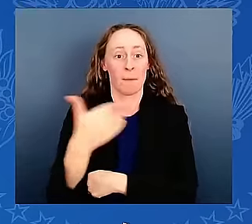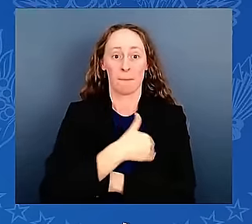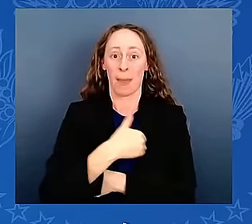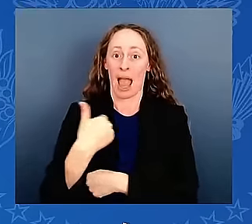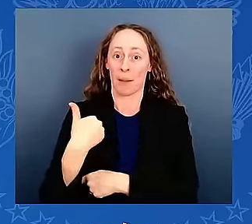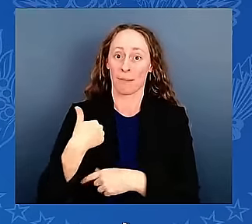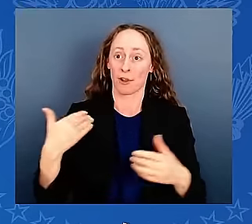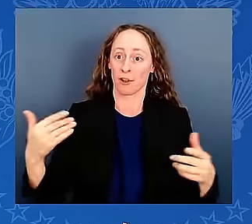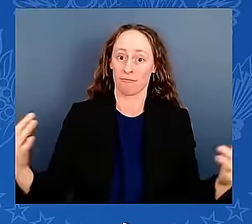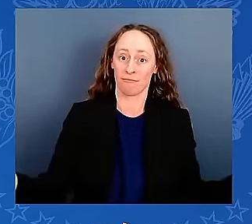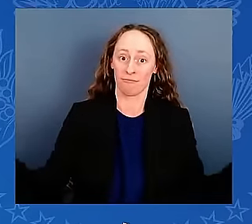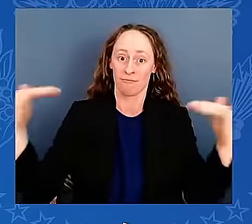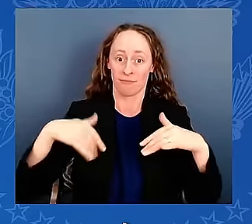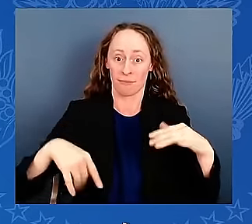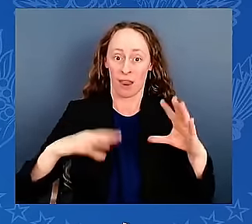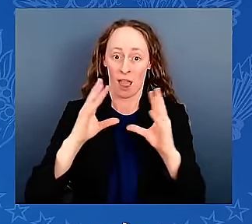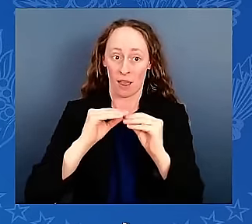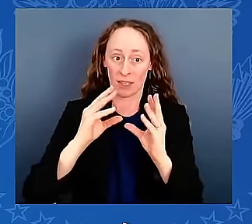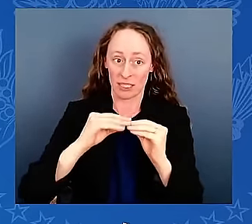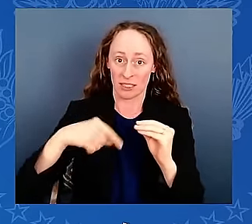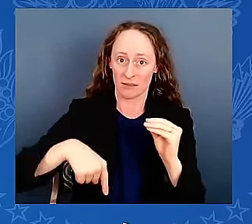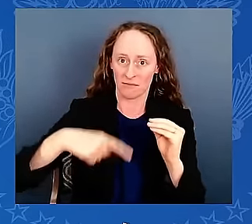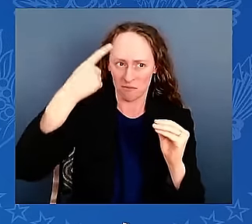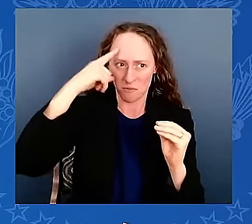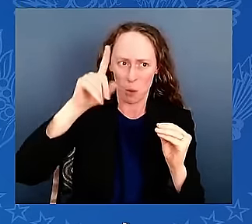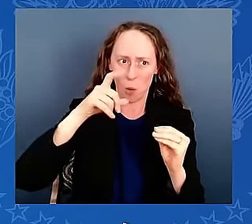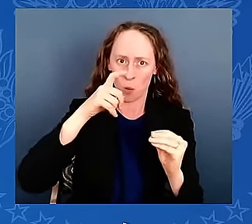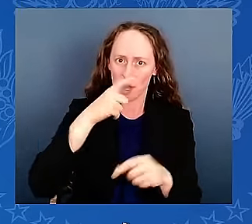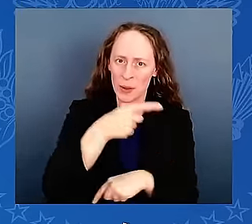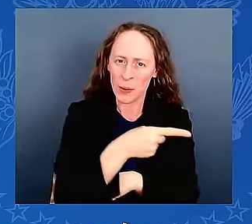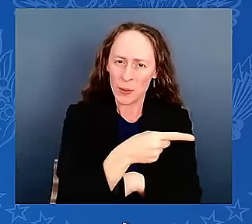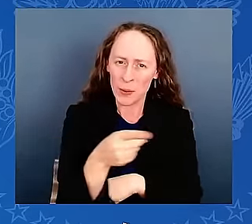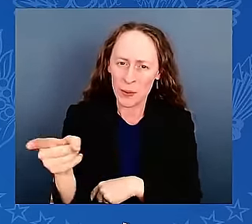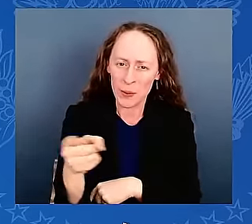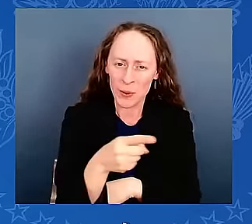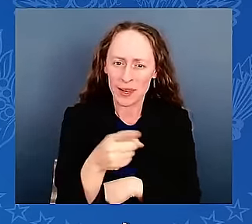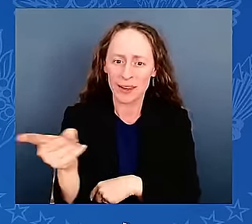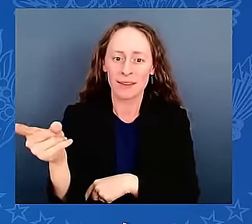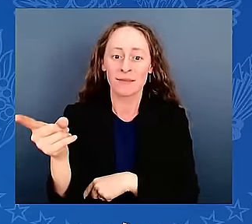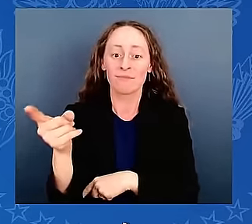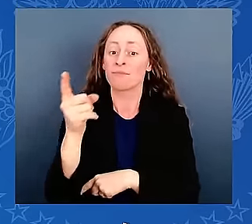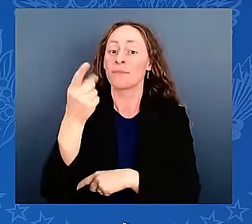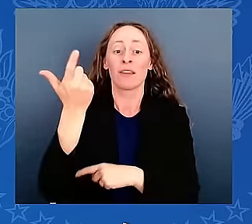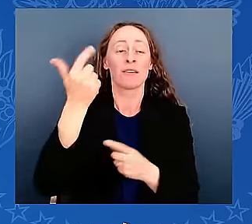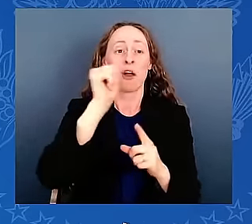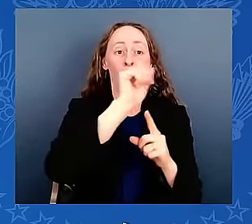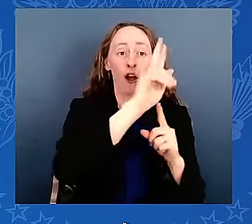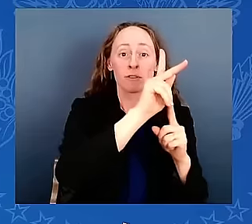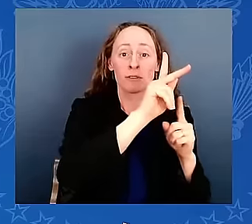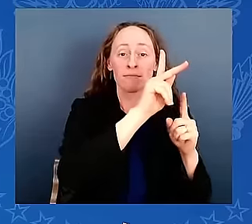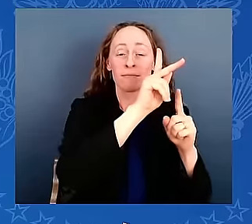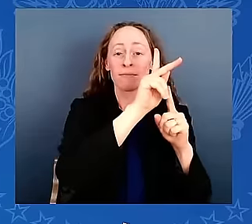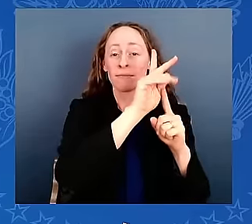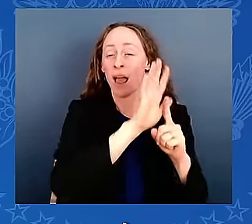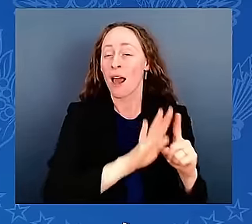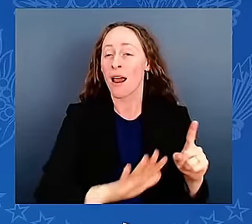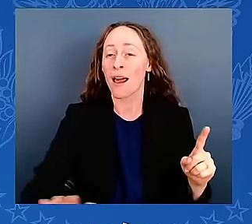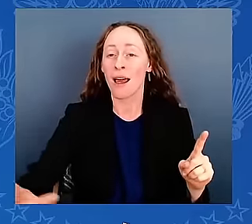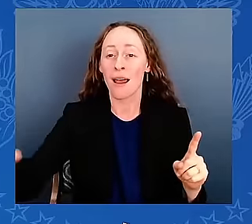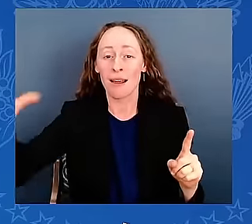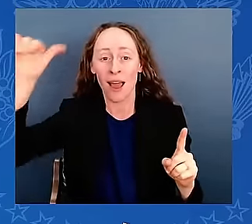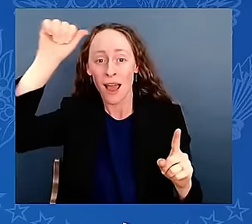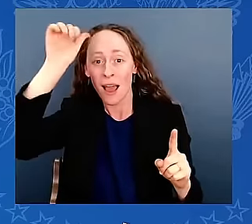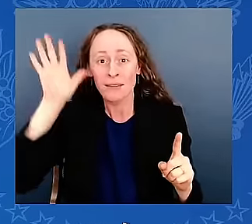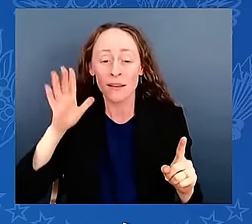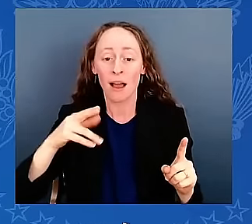to Alaska, the NAACP runs on people